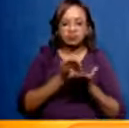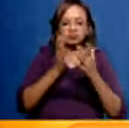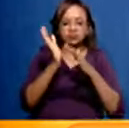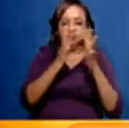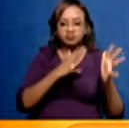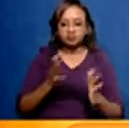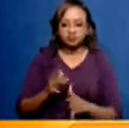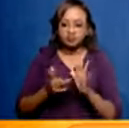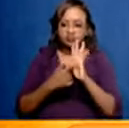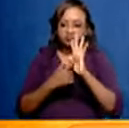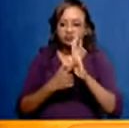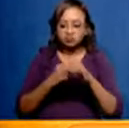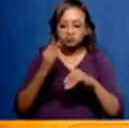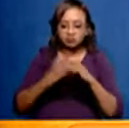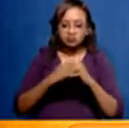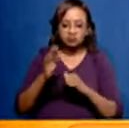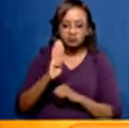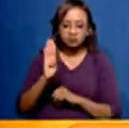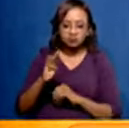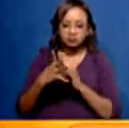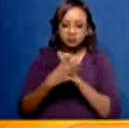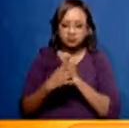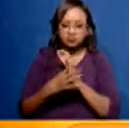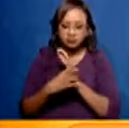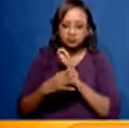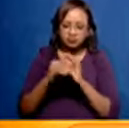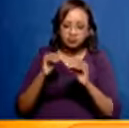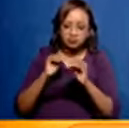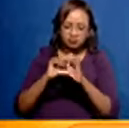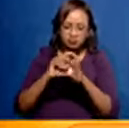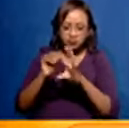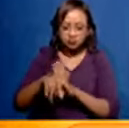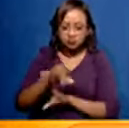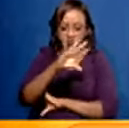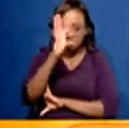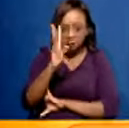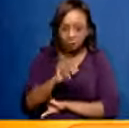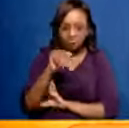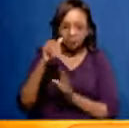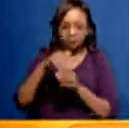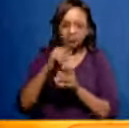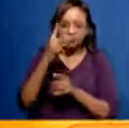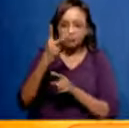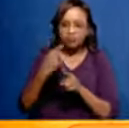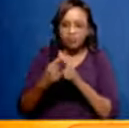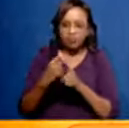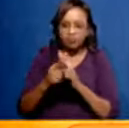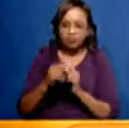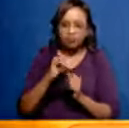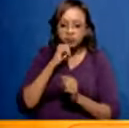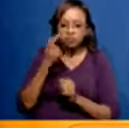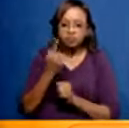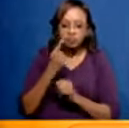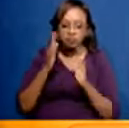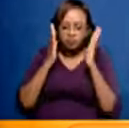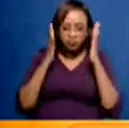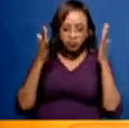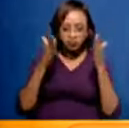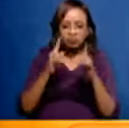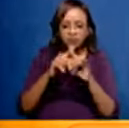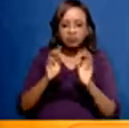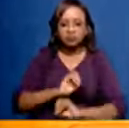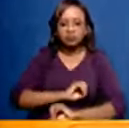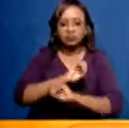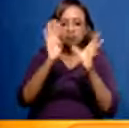number of $9 billion being invested in Africa in the last 2 years, not just commitments, clear